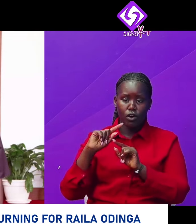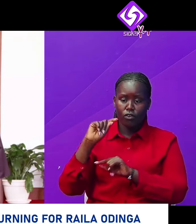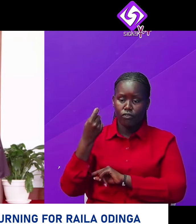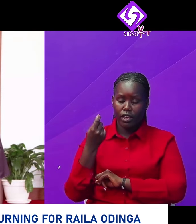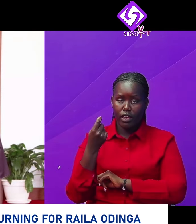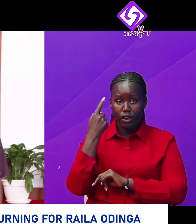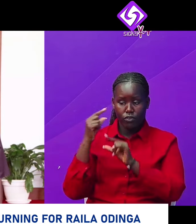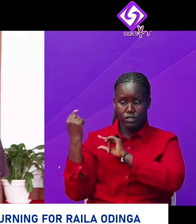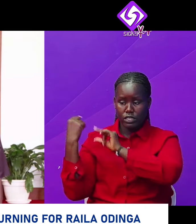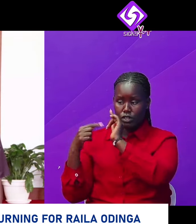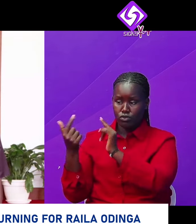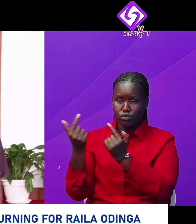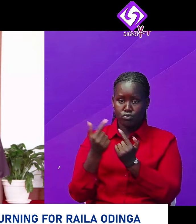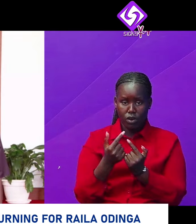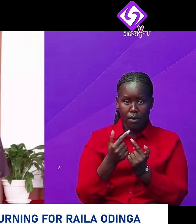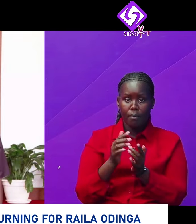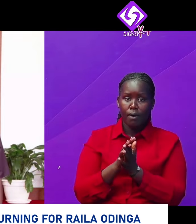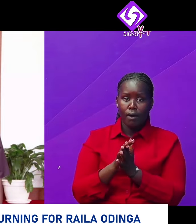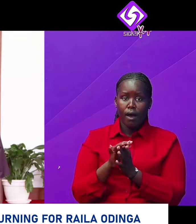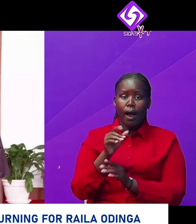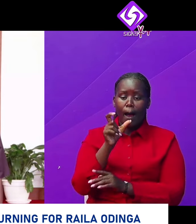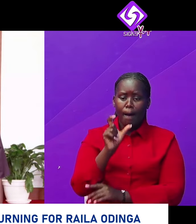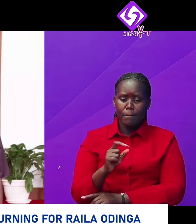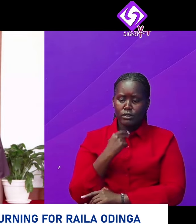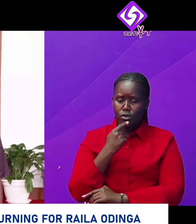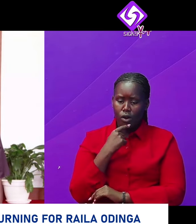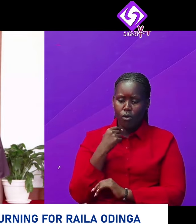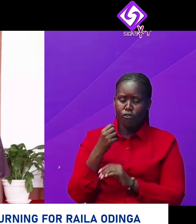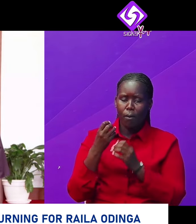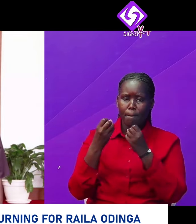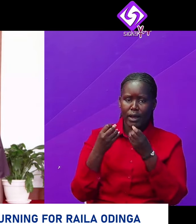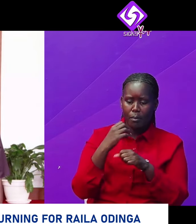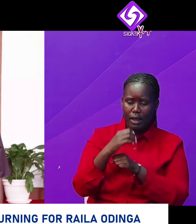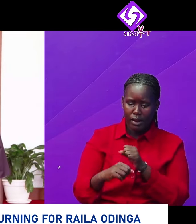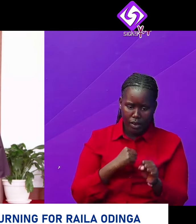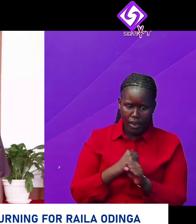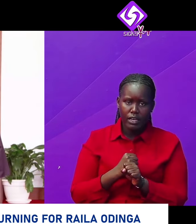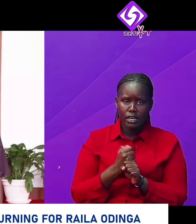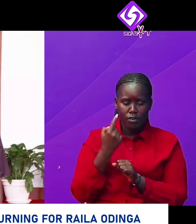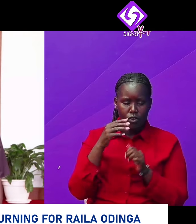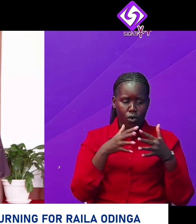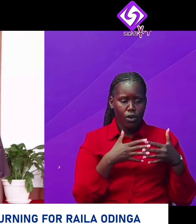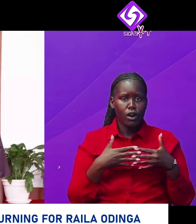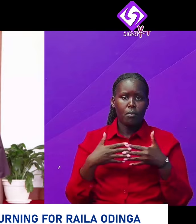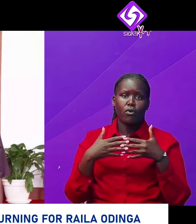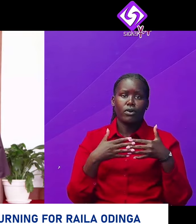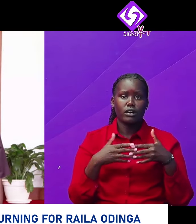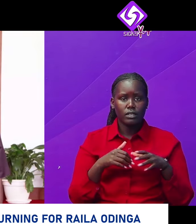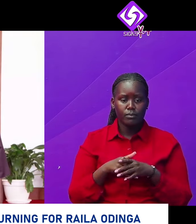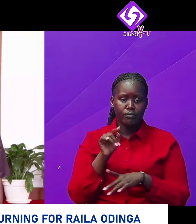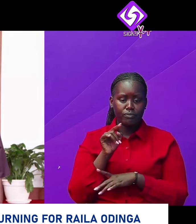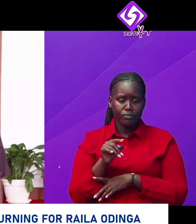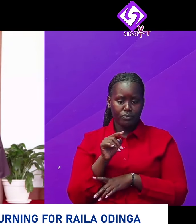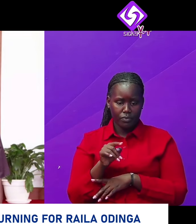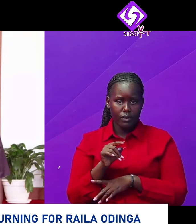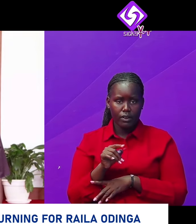A giant who towered for decades over our democratic landscape. He was a